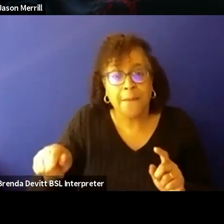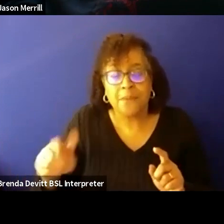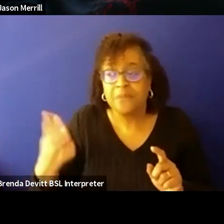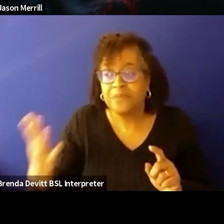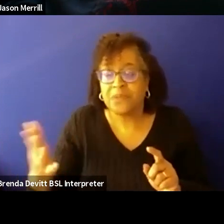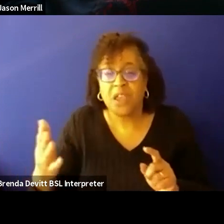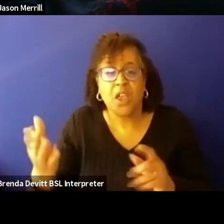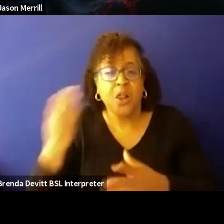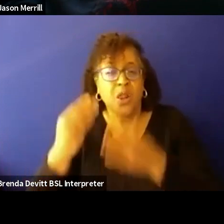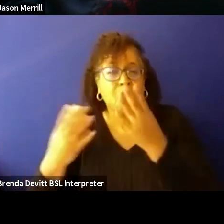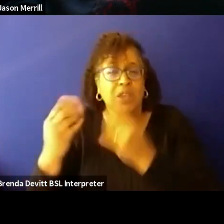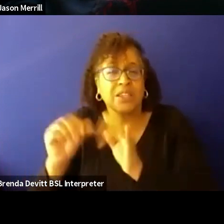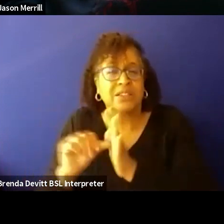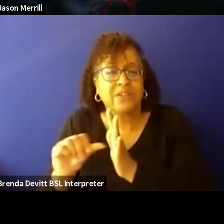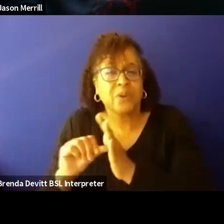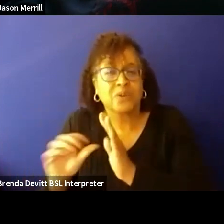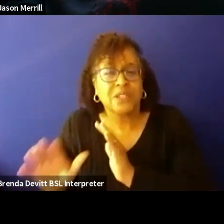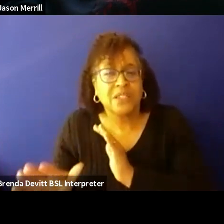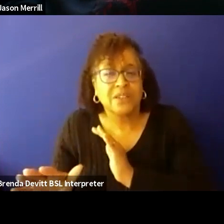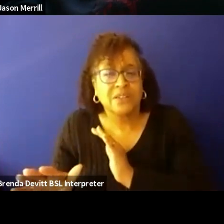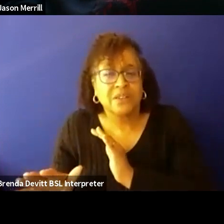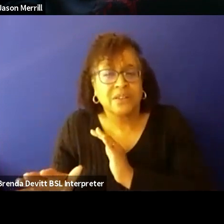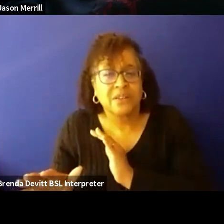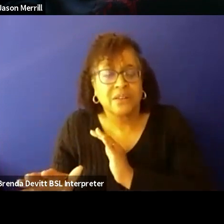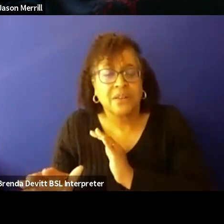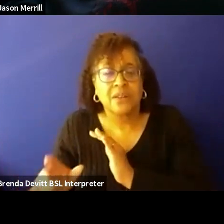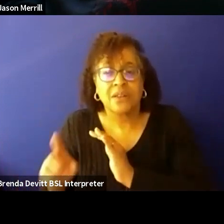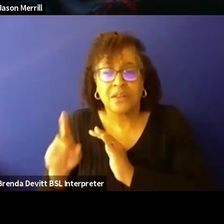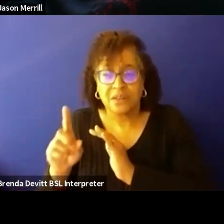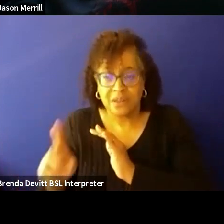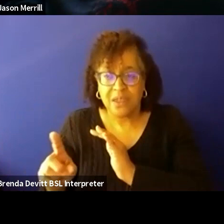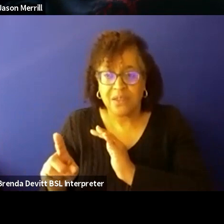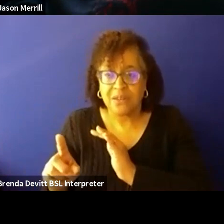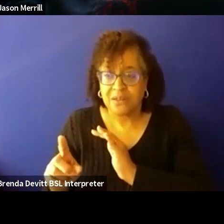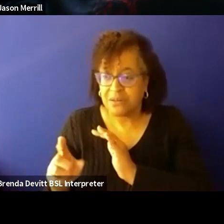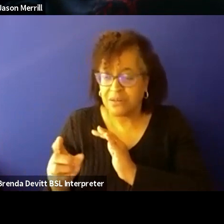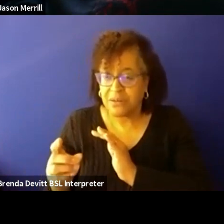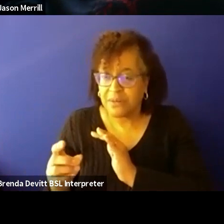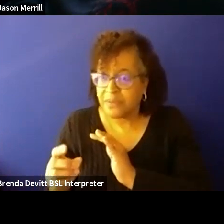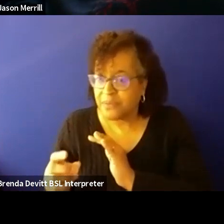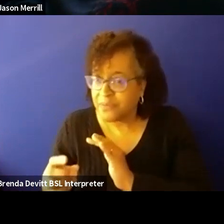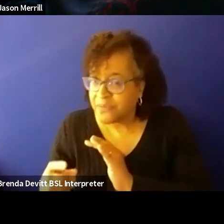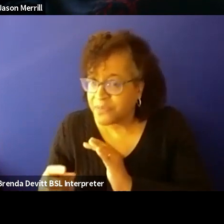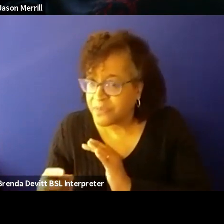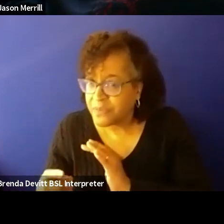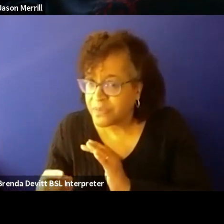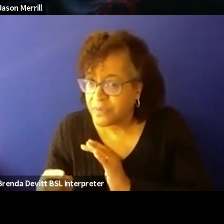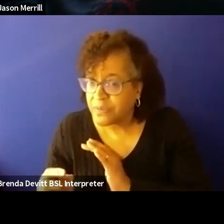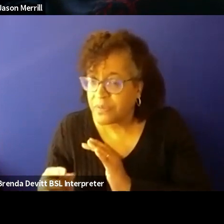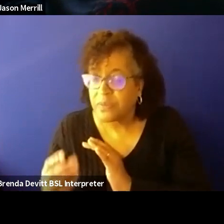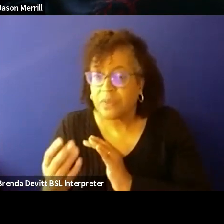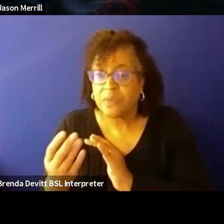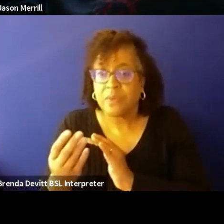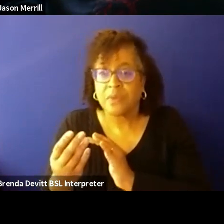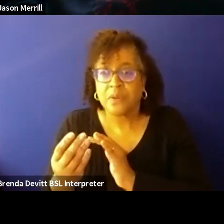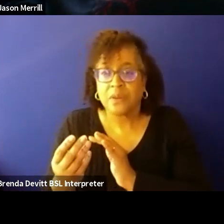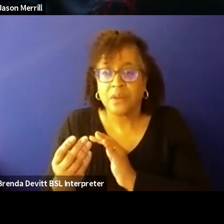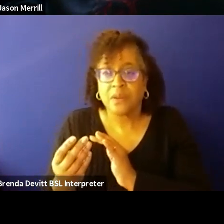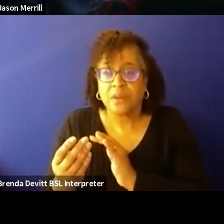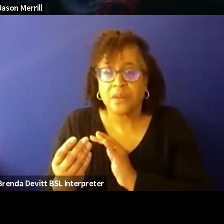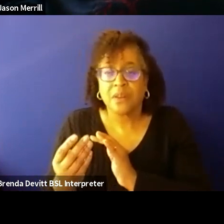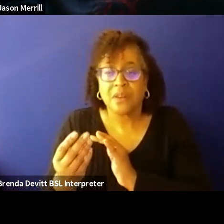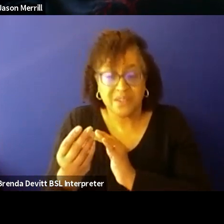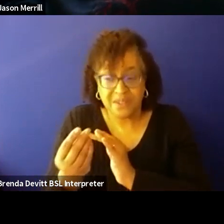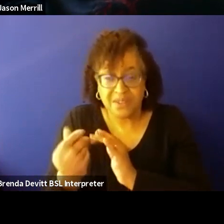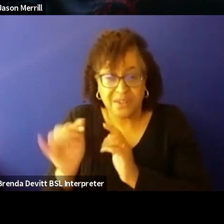parents, we should be able to let the government know, because sometimes children go to the mainstream school and is